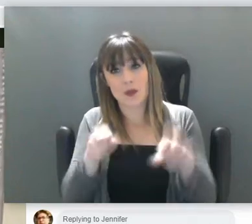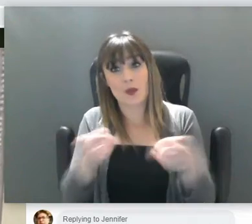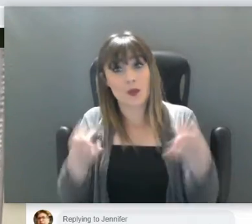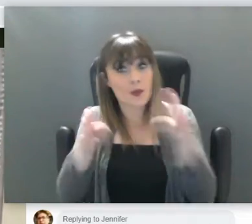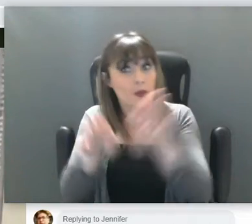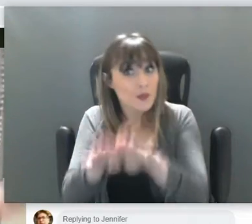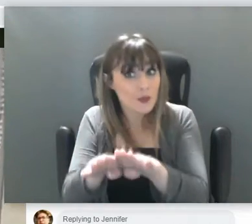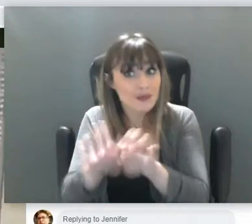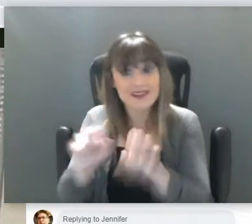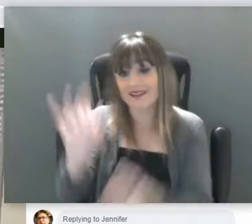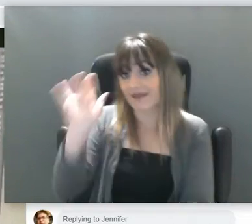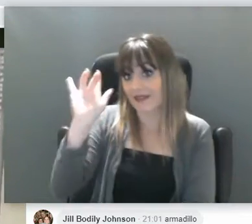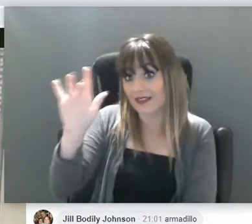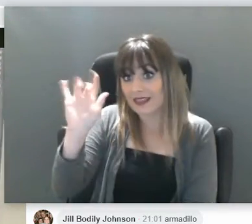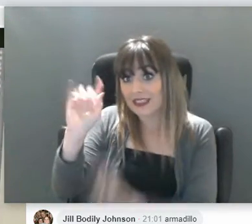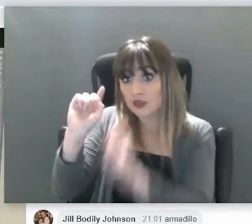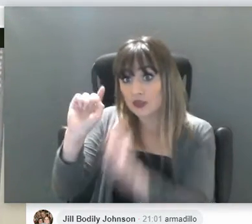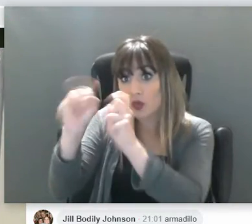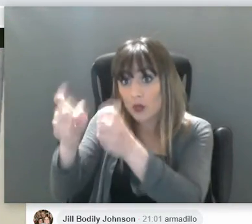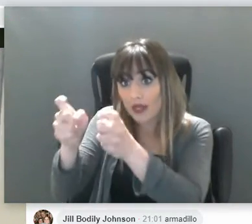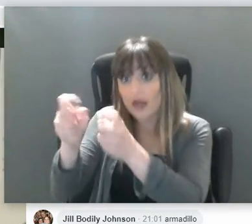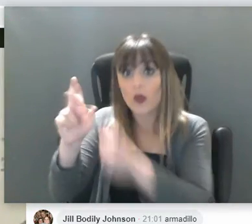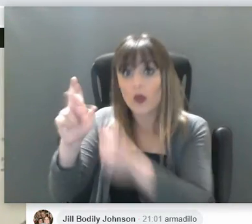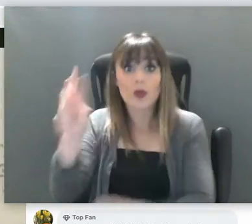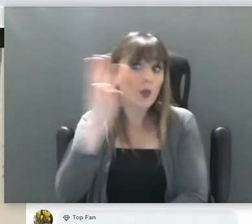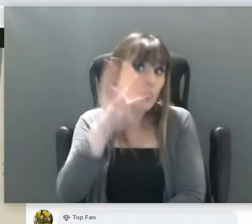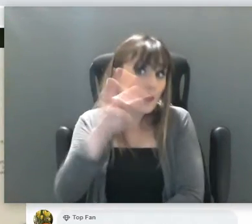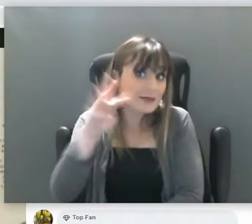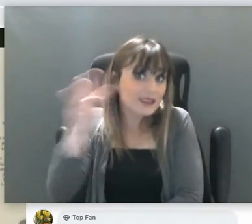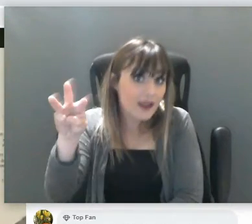You can click this donate button or go to our website, hoglezoo.org, and